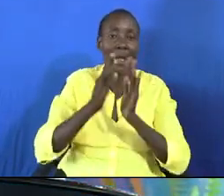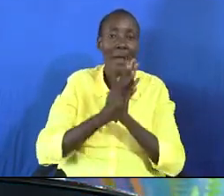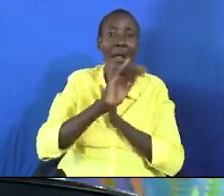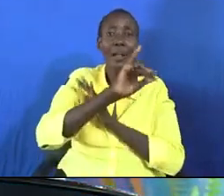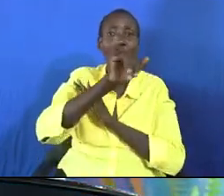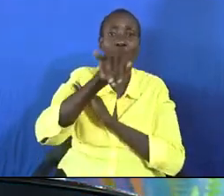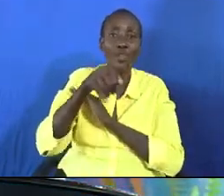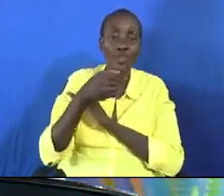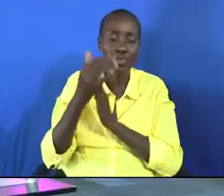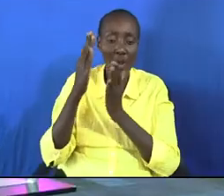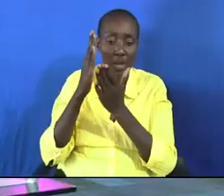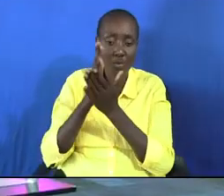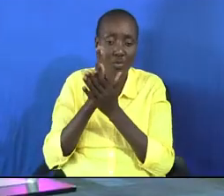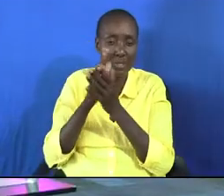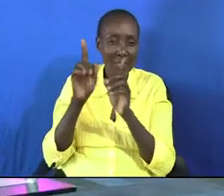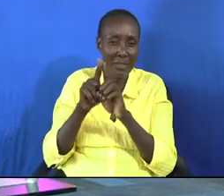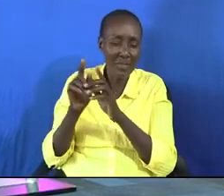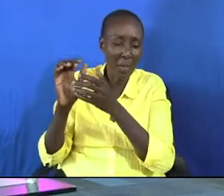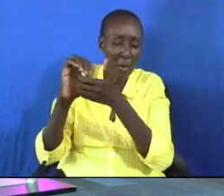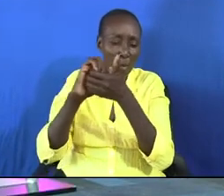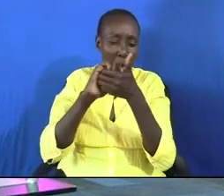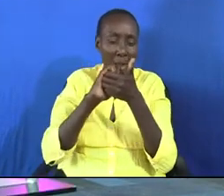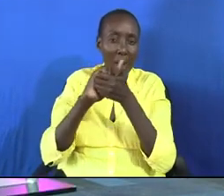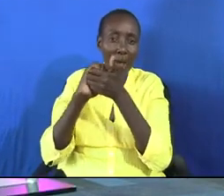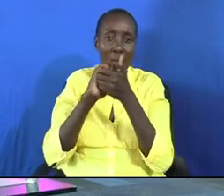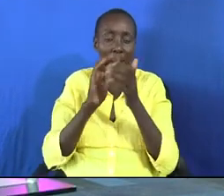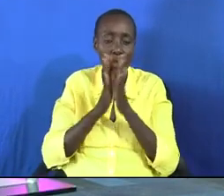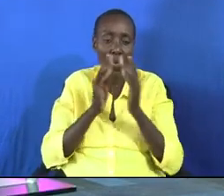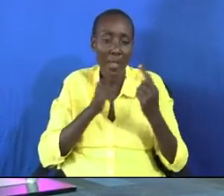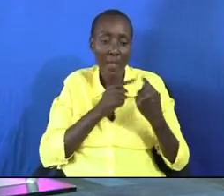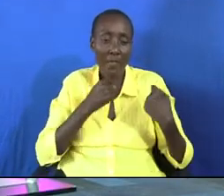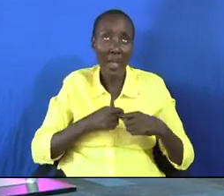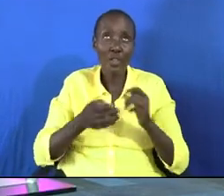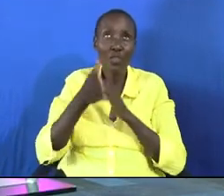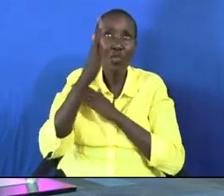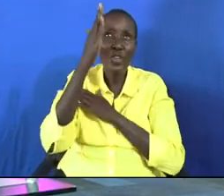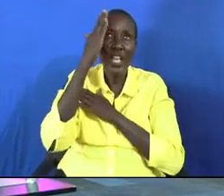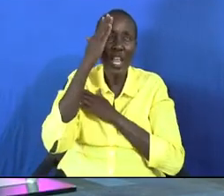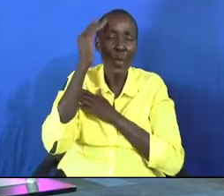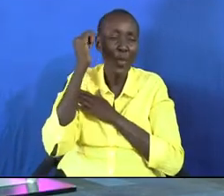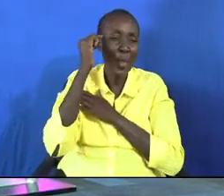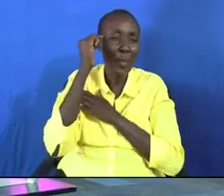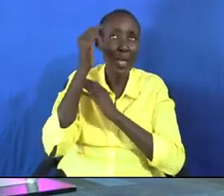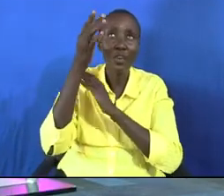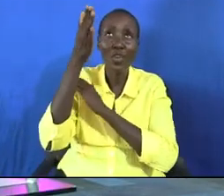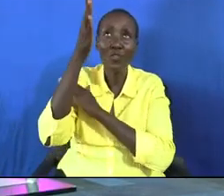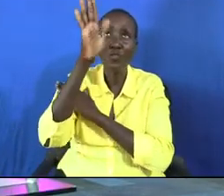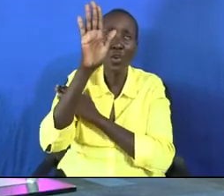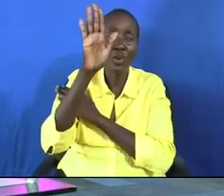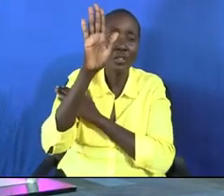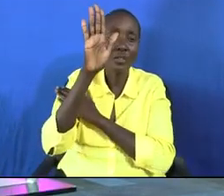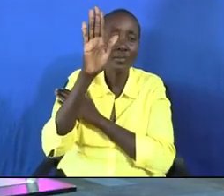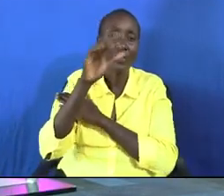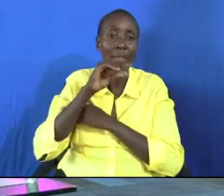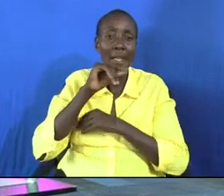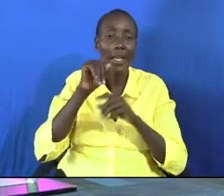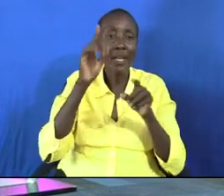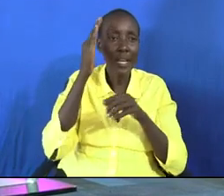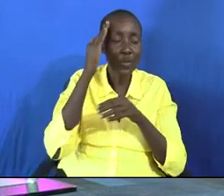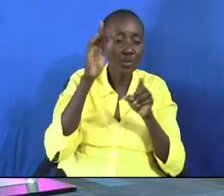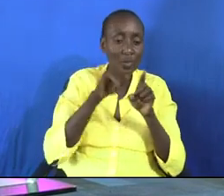Joshua had reached that place where he knew the mind of God. He knew the